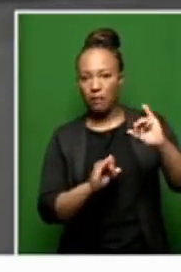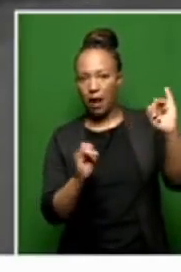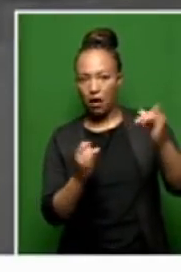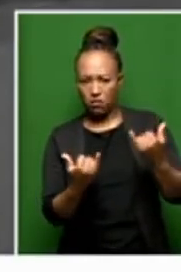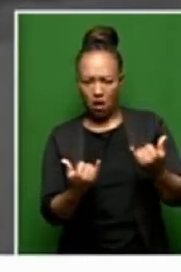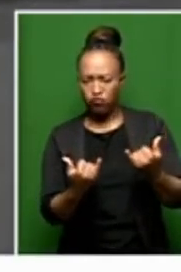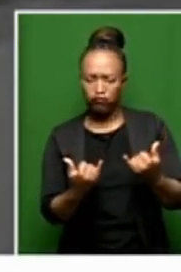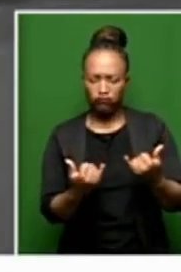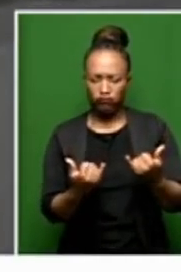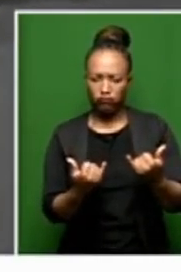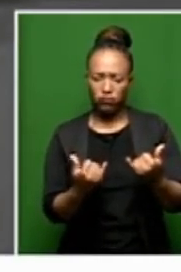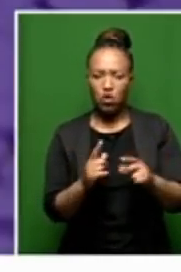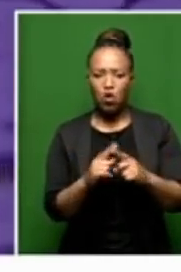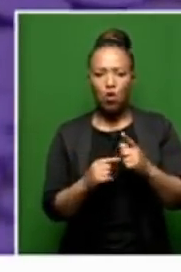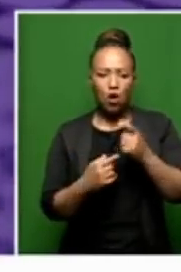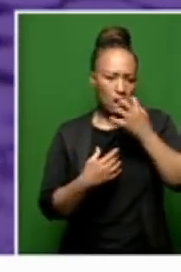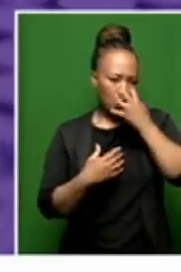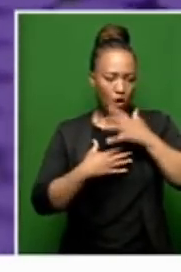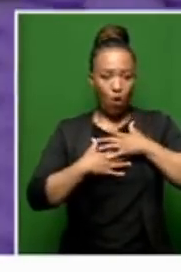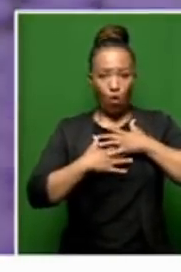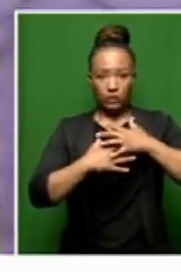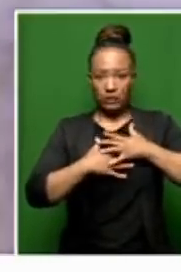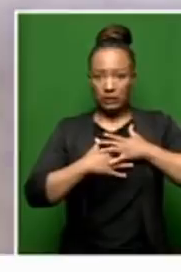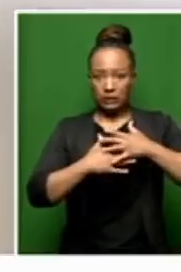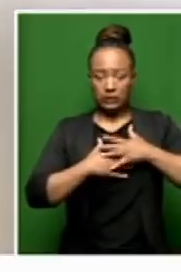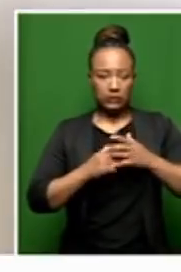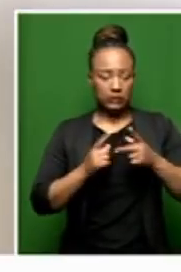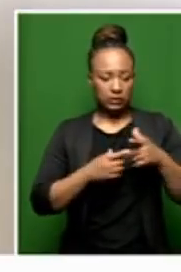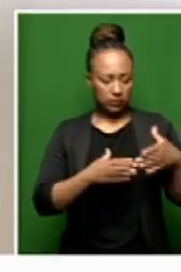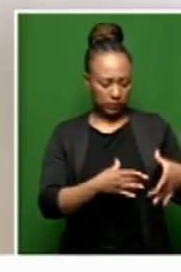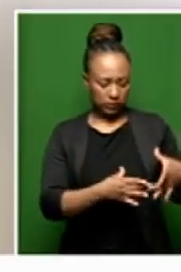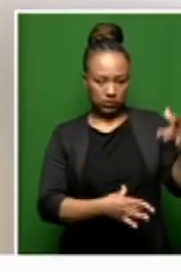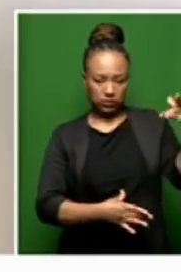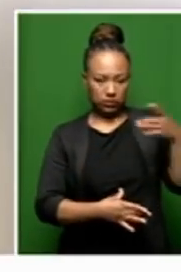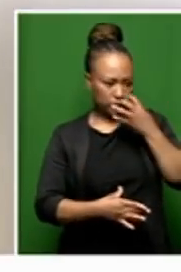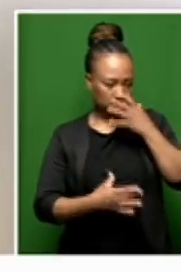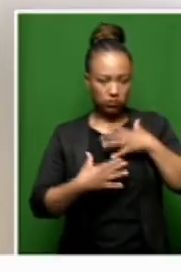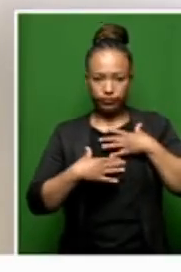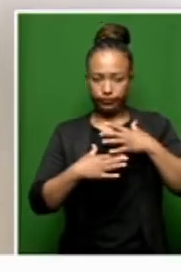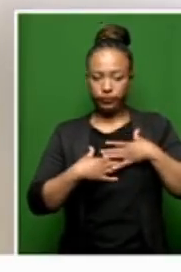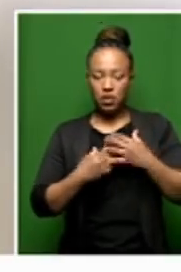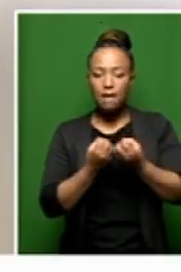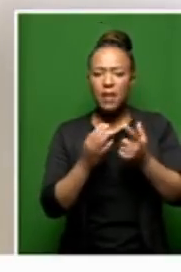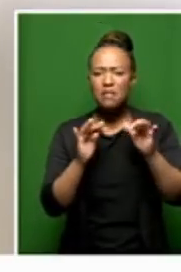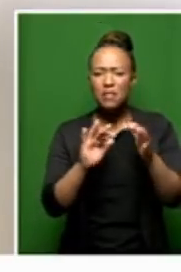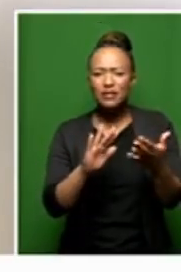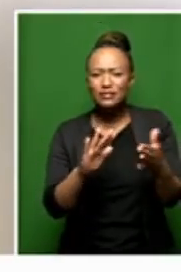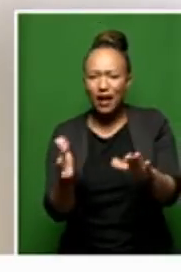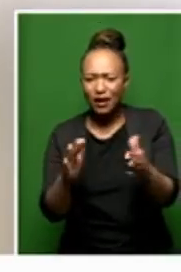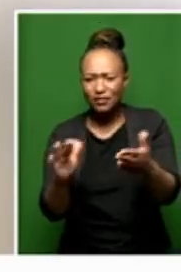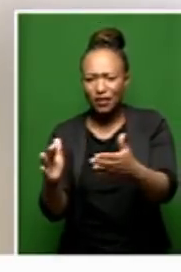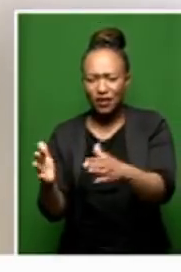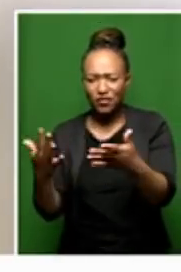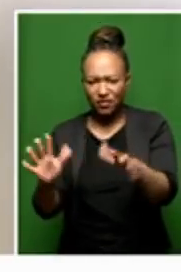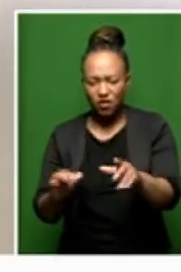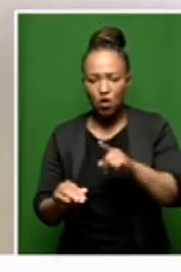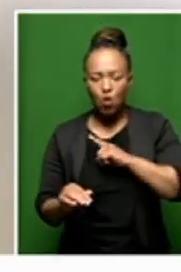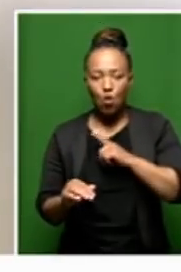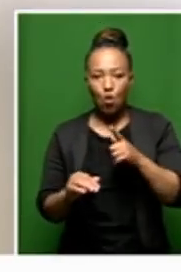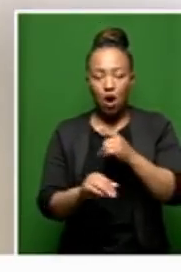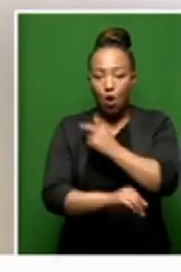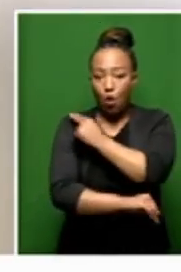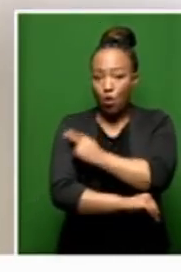we had oxygen therapies to be needed, ventilators for people, and eventually we lost a lot of people because of overwhelming